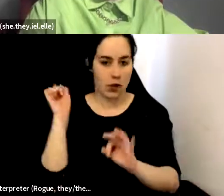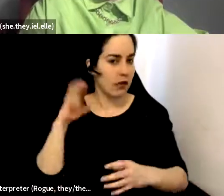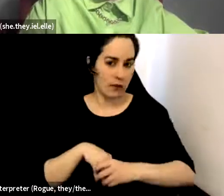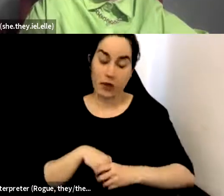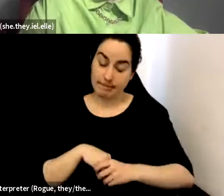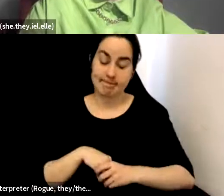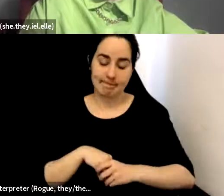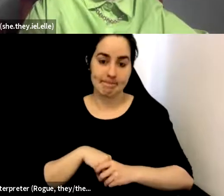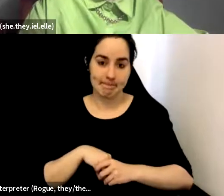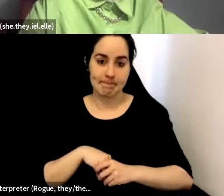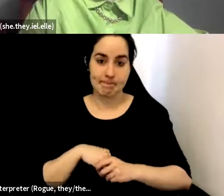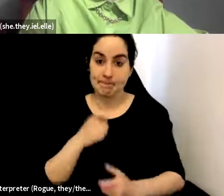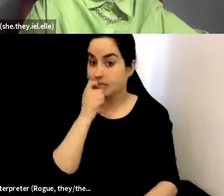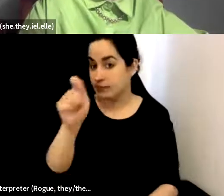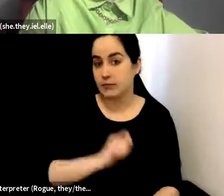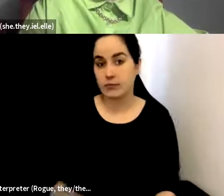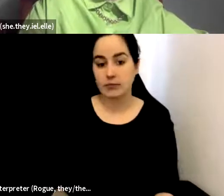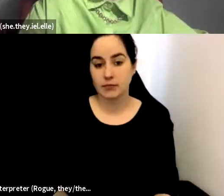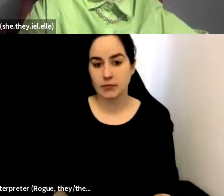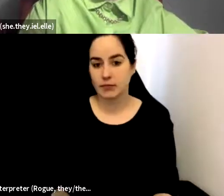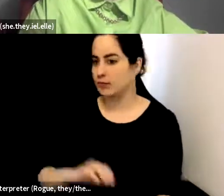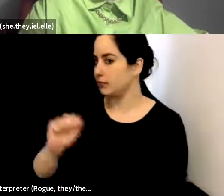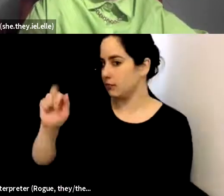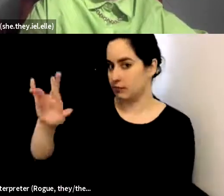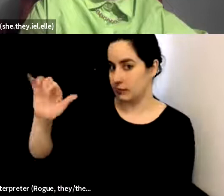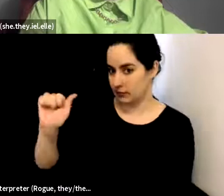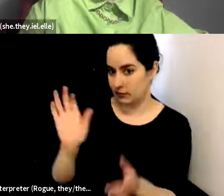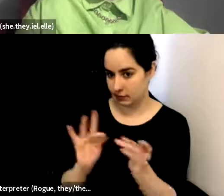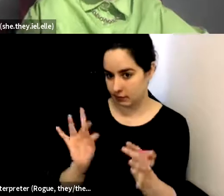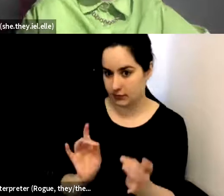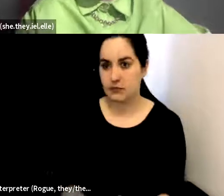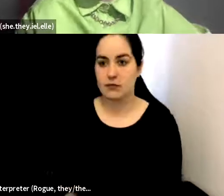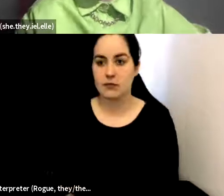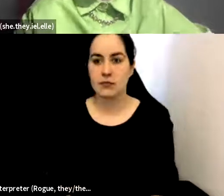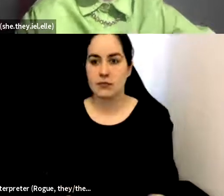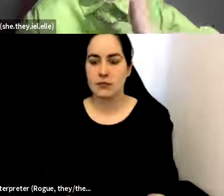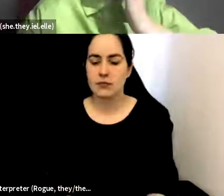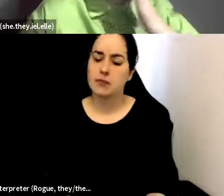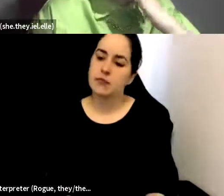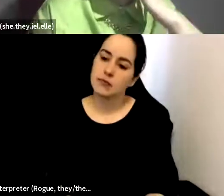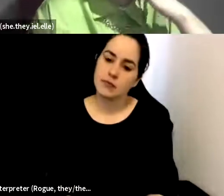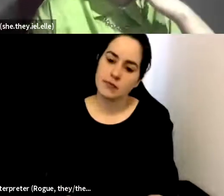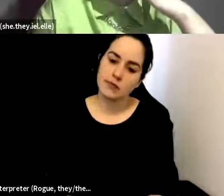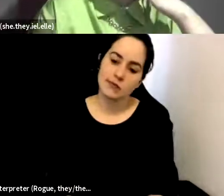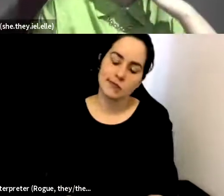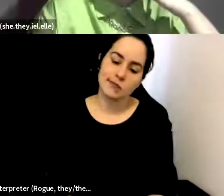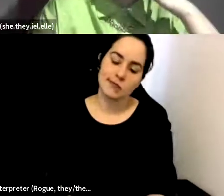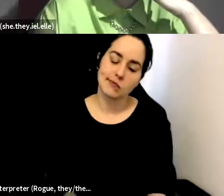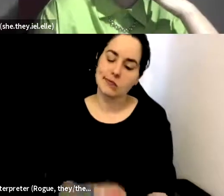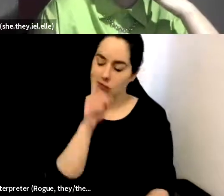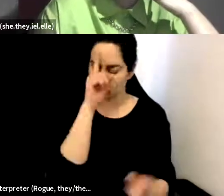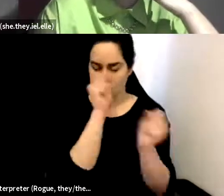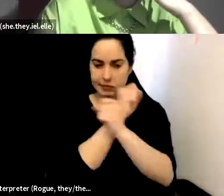End of thought. Does Aria speaking? I'm thinking about different